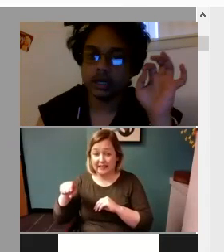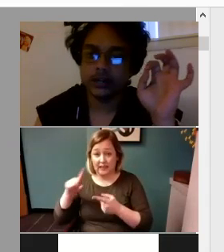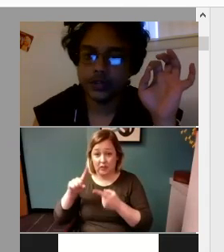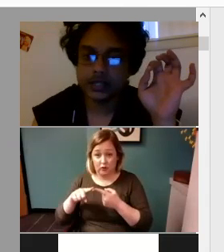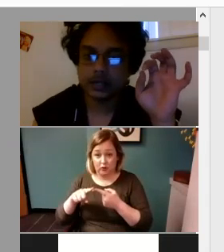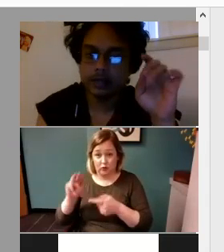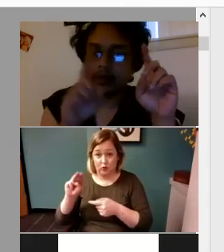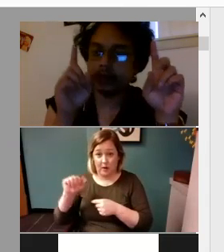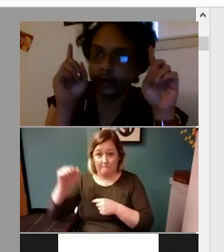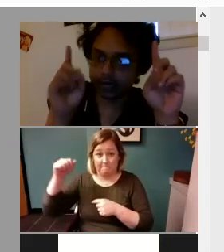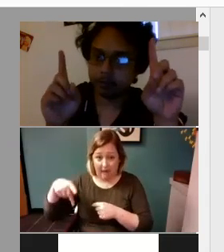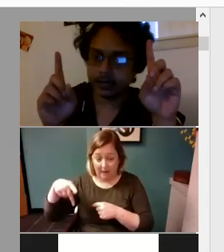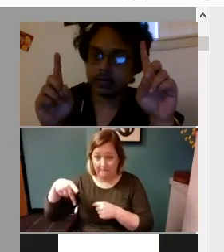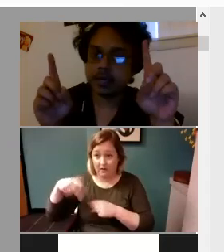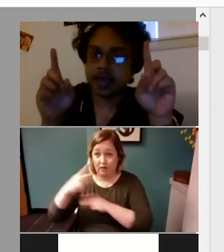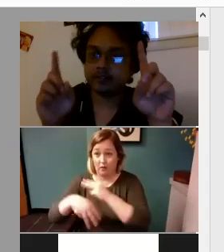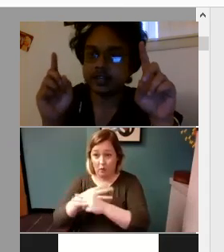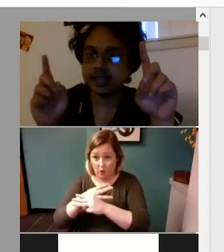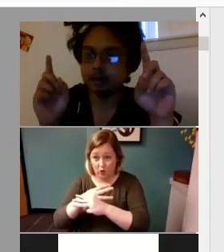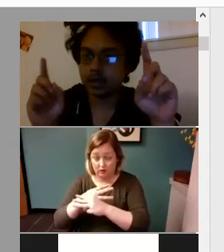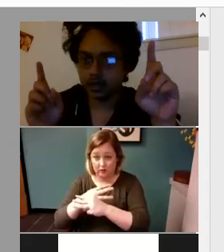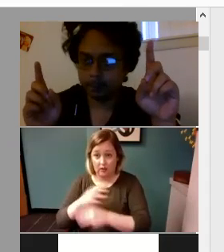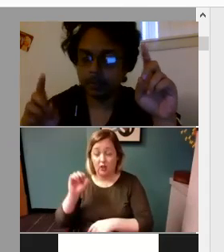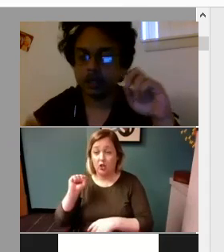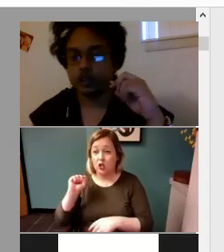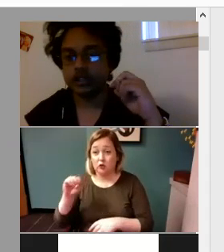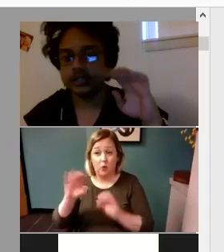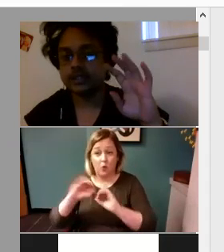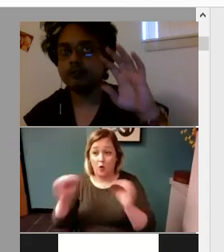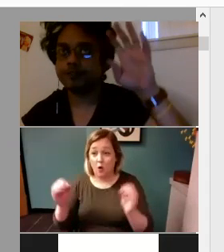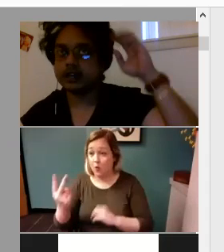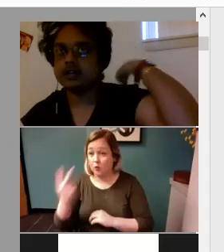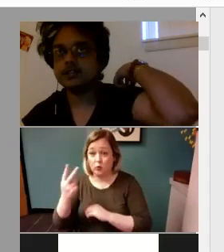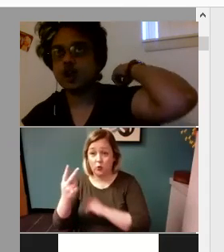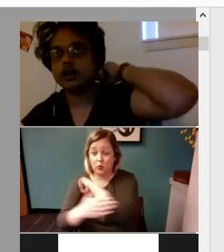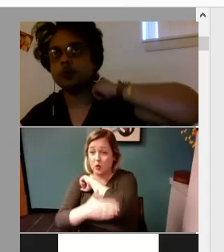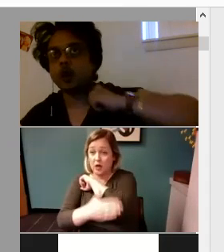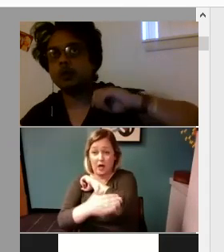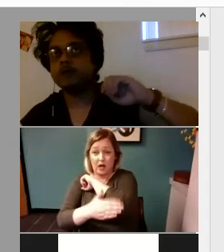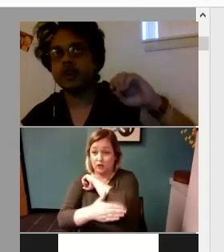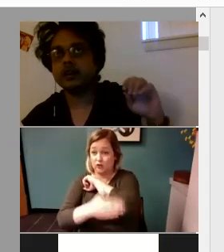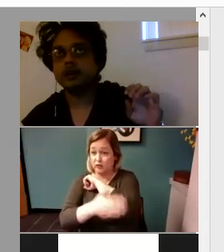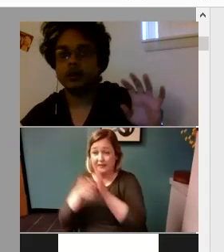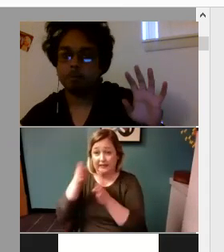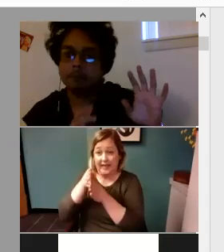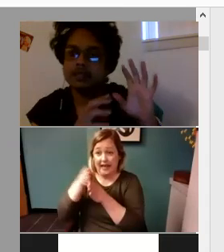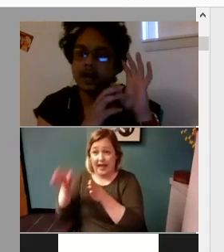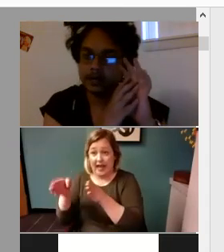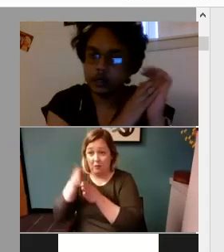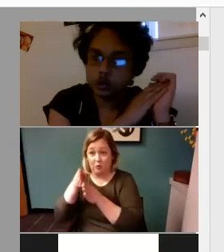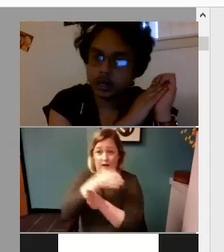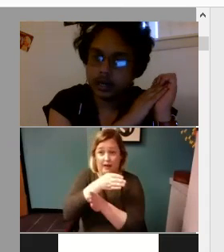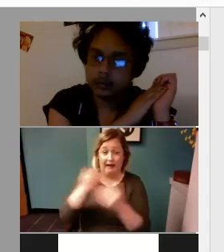no two countries that are neighboring have the same color. So this is a very historic problem where